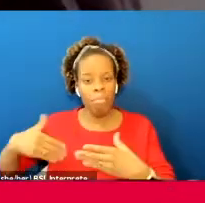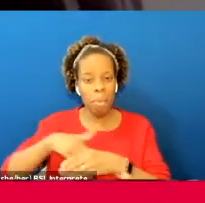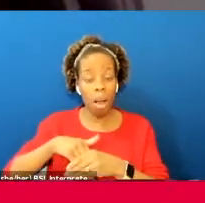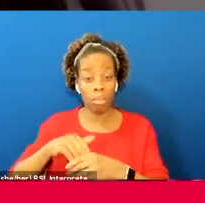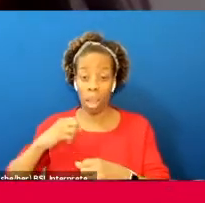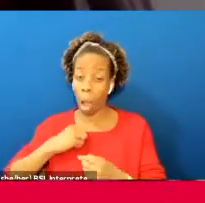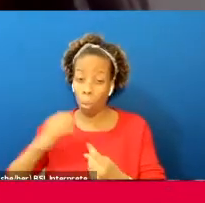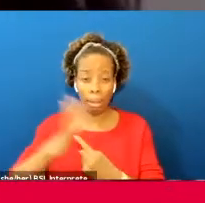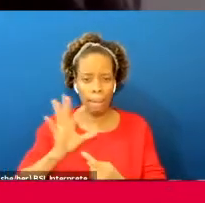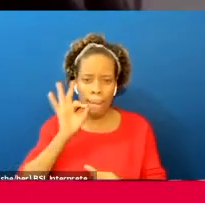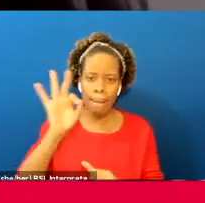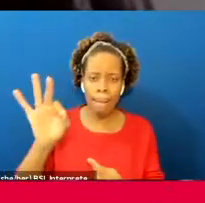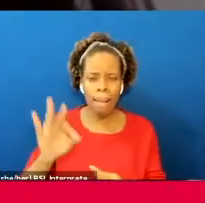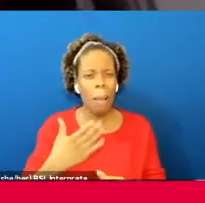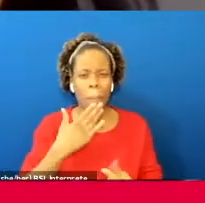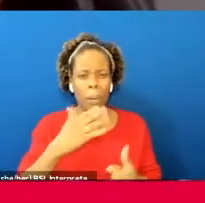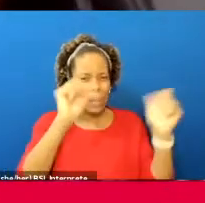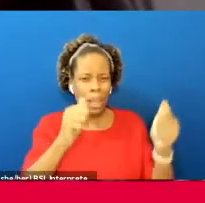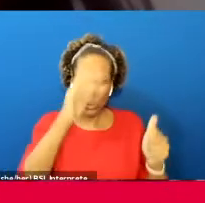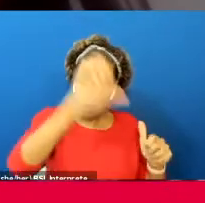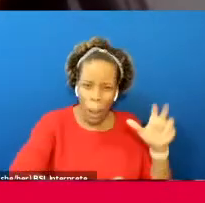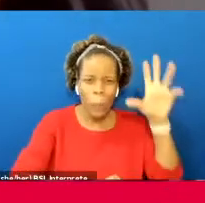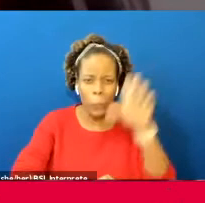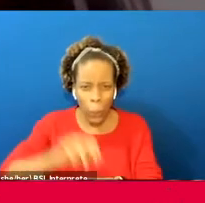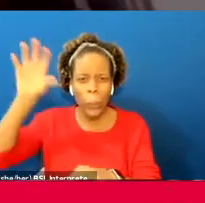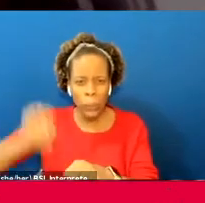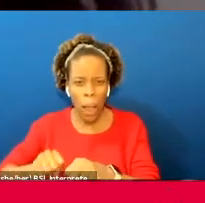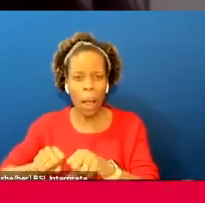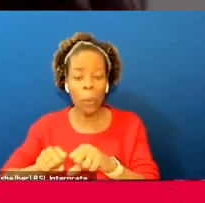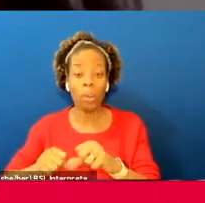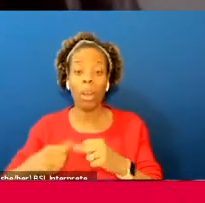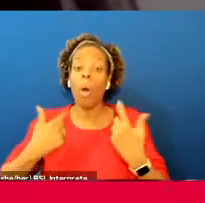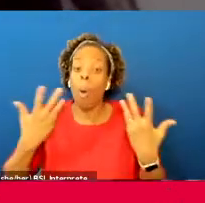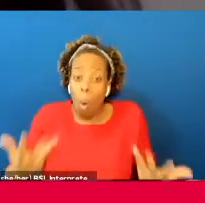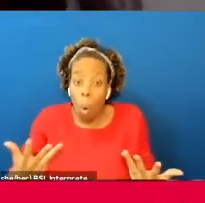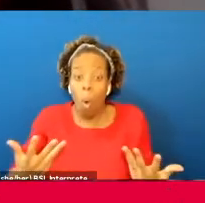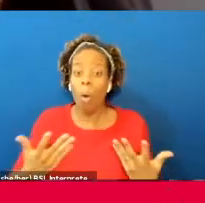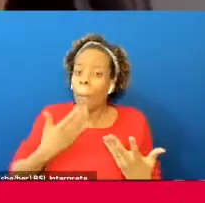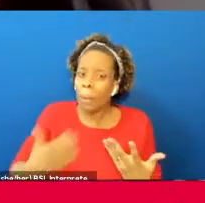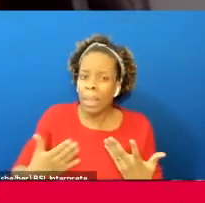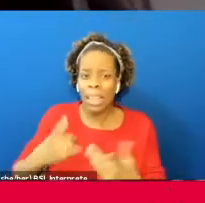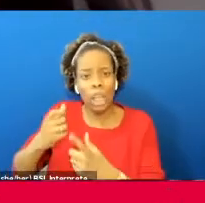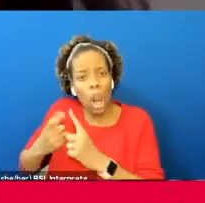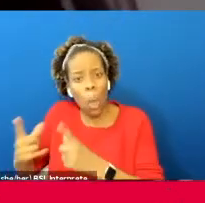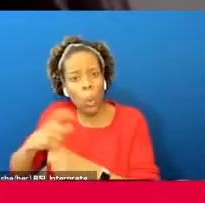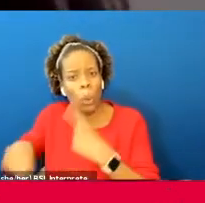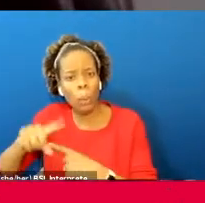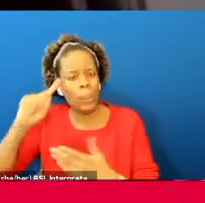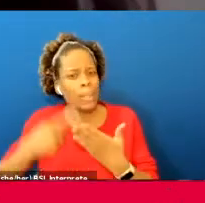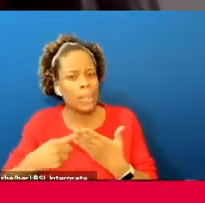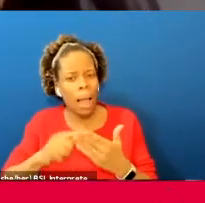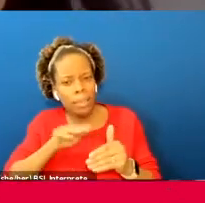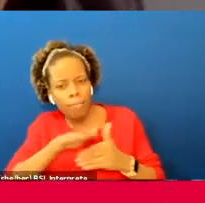demands was to remove these statues or to begin a consultation process in which the local community would decide what to do with those